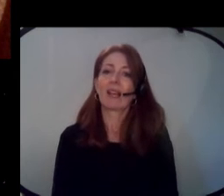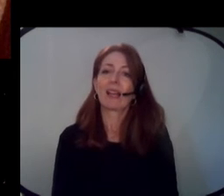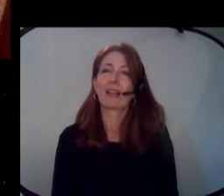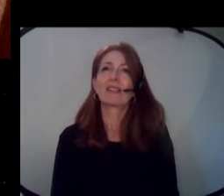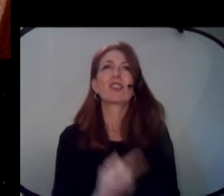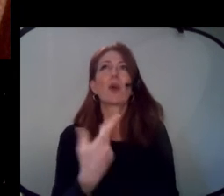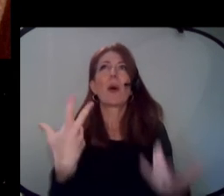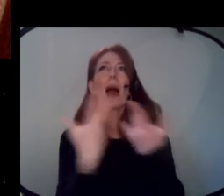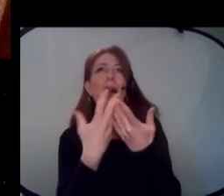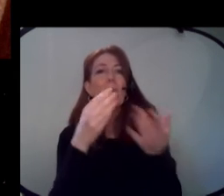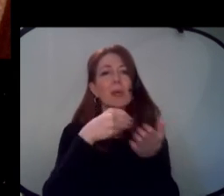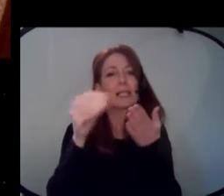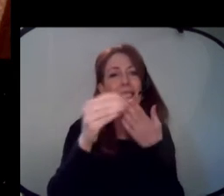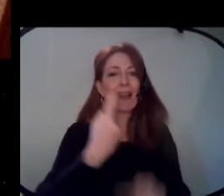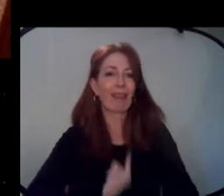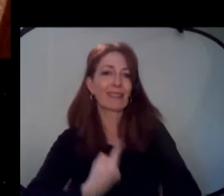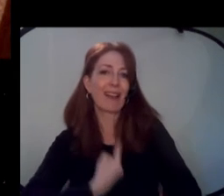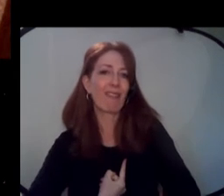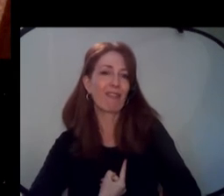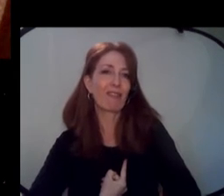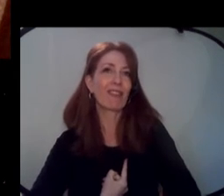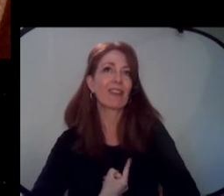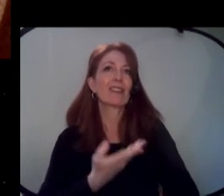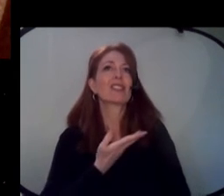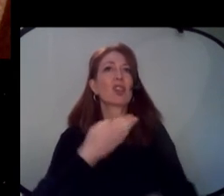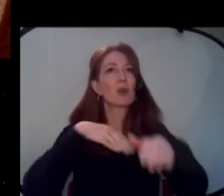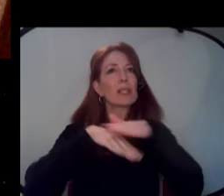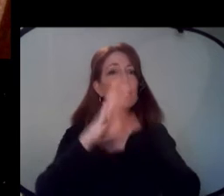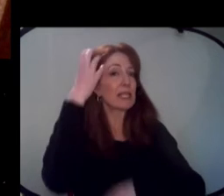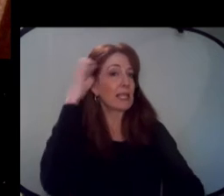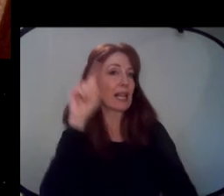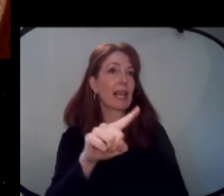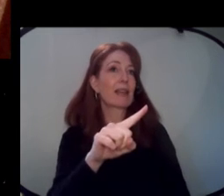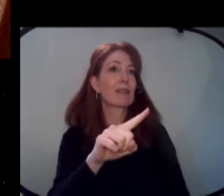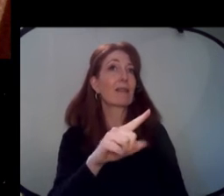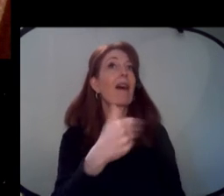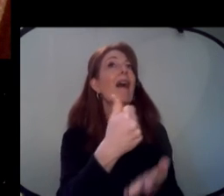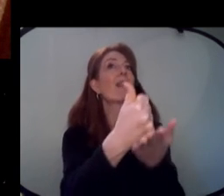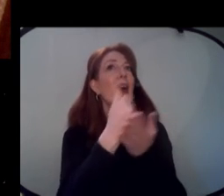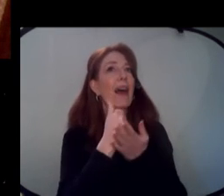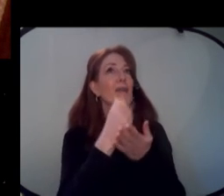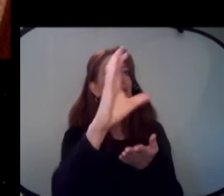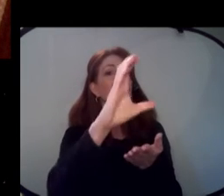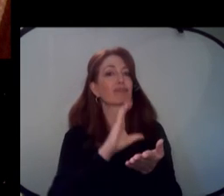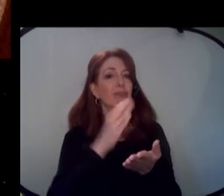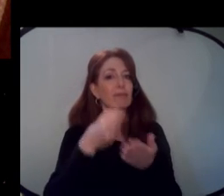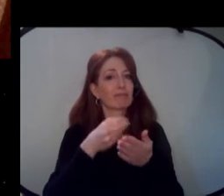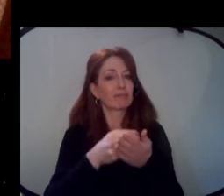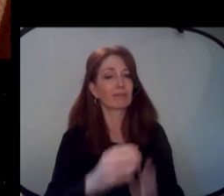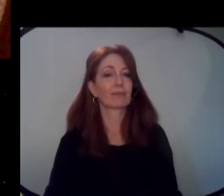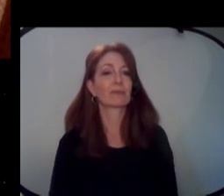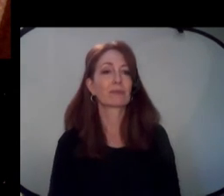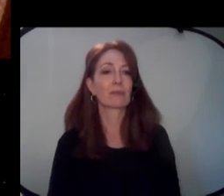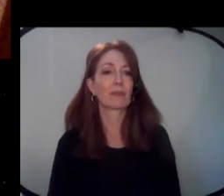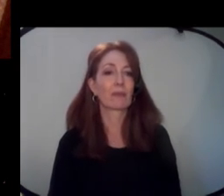marketing to the king. And that helped establish some patronage for her when she got here. Well, it's interesting